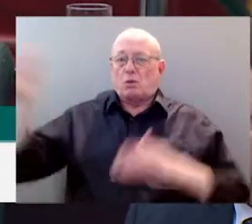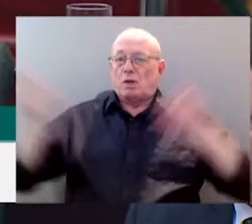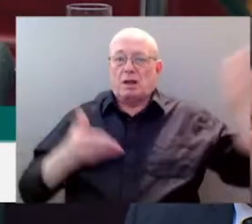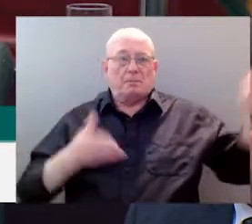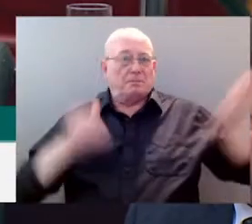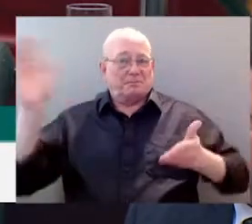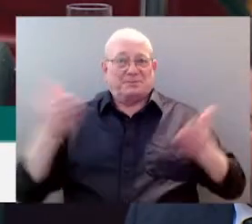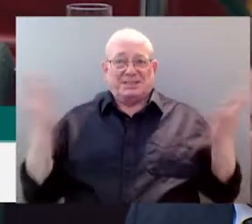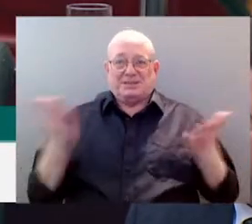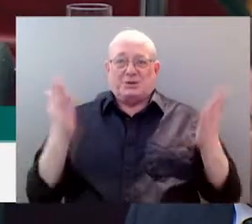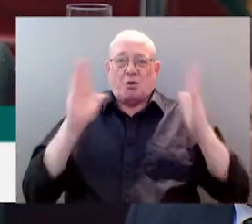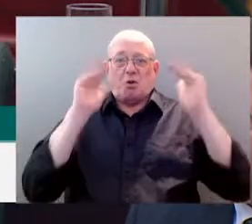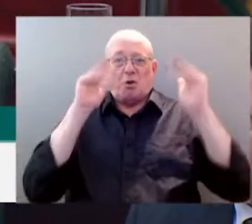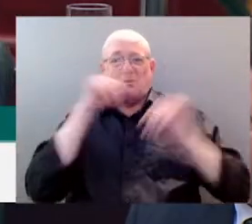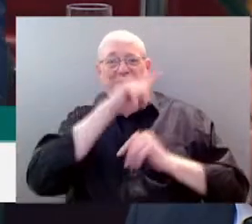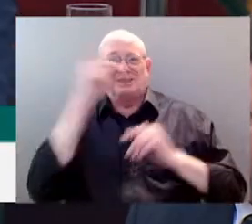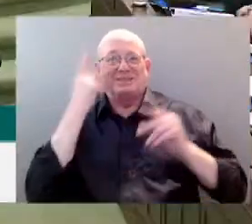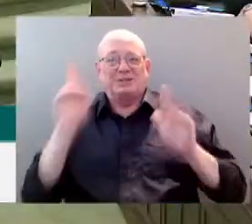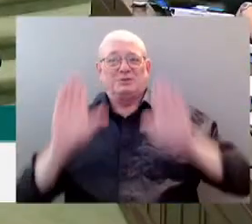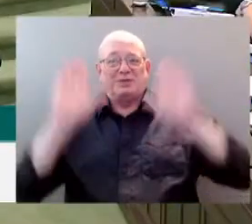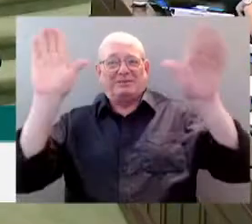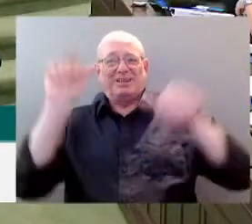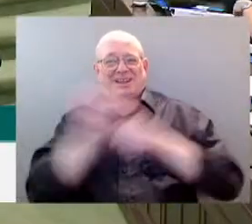welcome to the province of the strong and